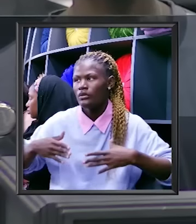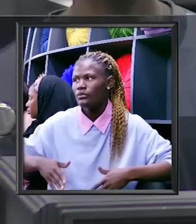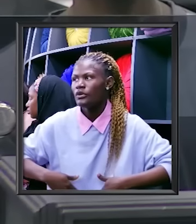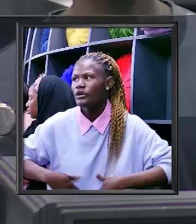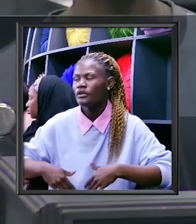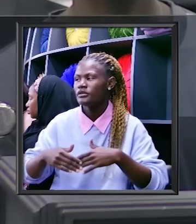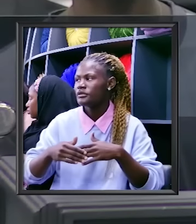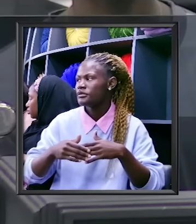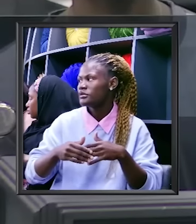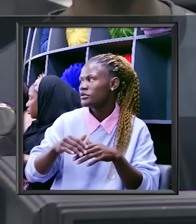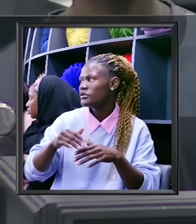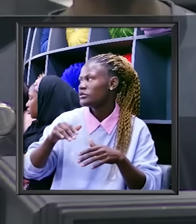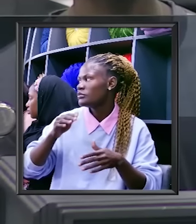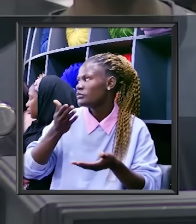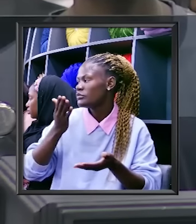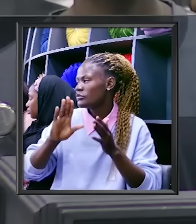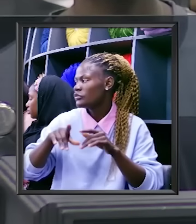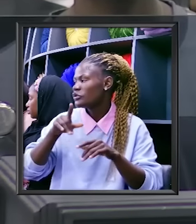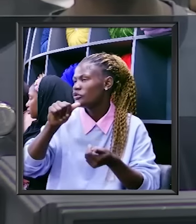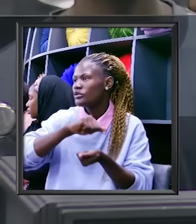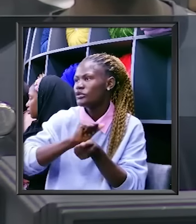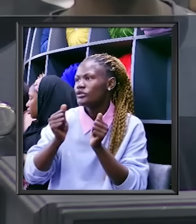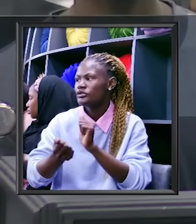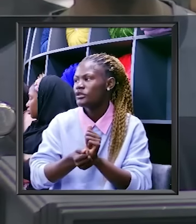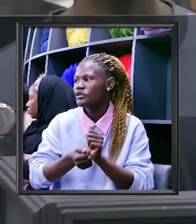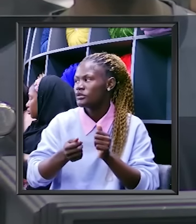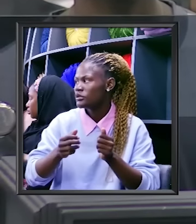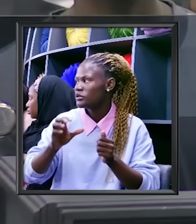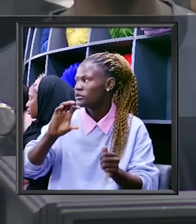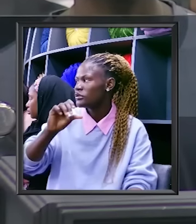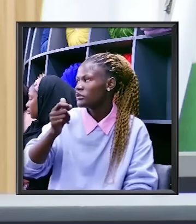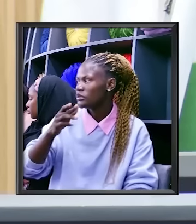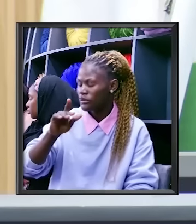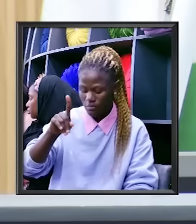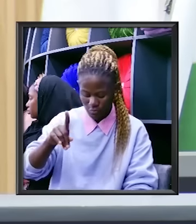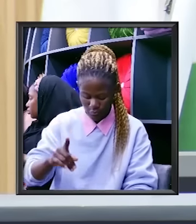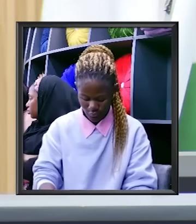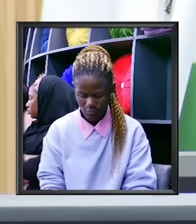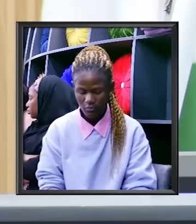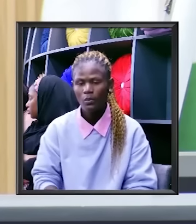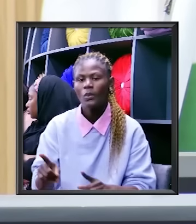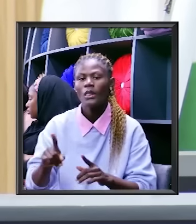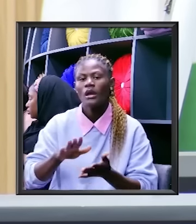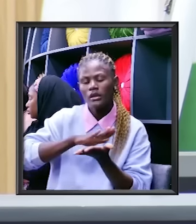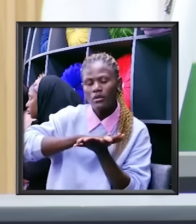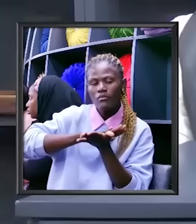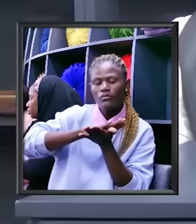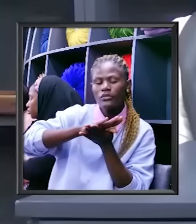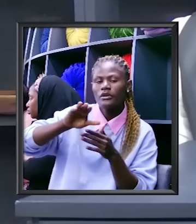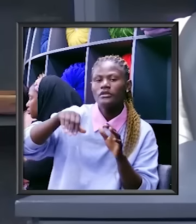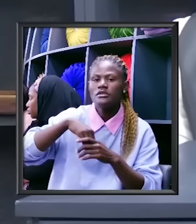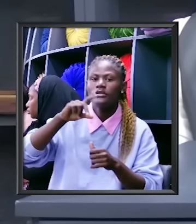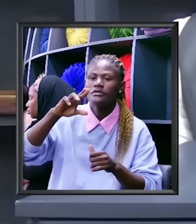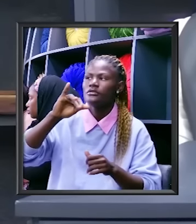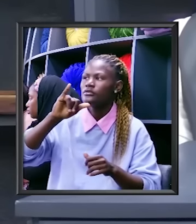Compromise my card. But compromise, nobody you and the machine there in front there. What might ask you say it prints out, it gives you receipts there and